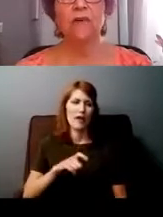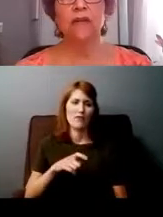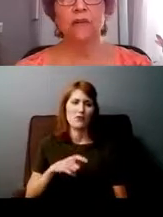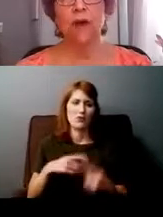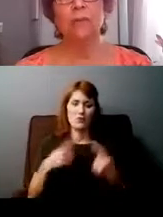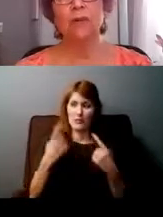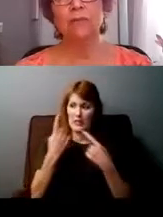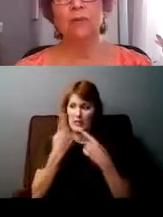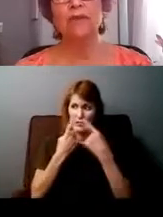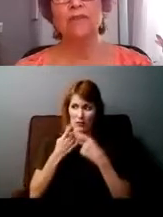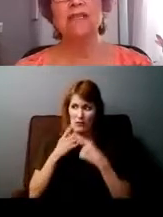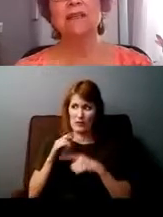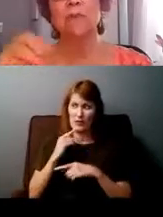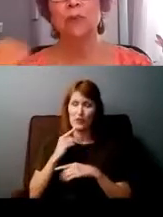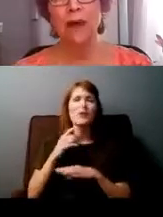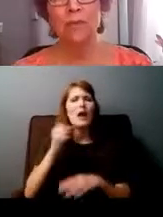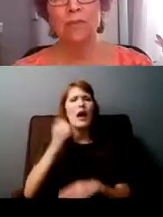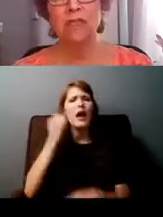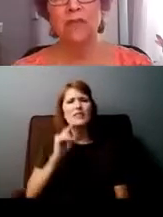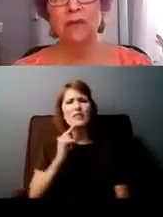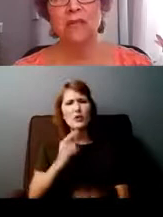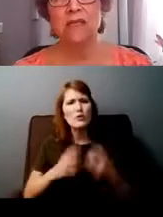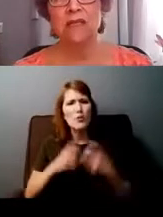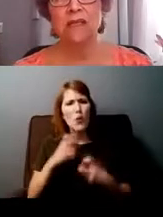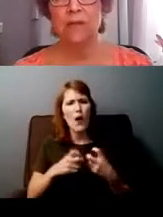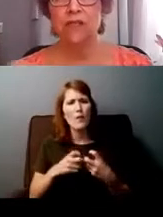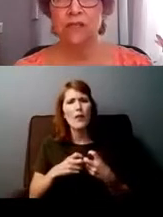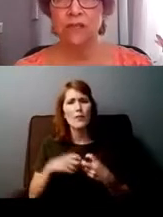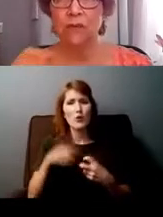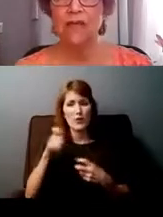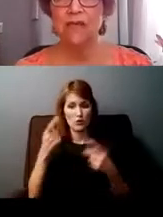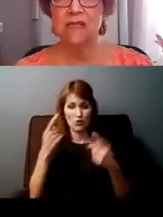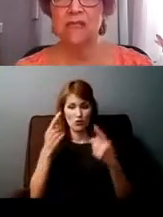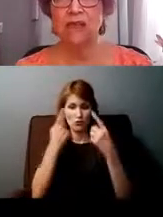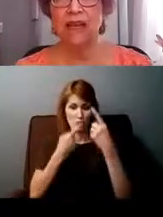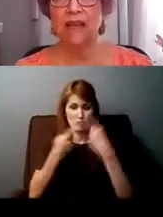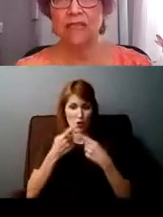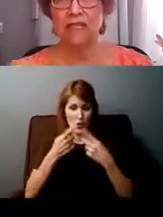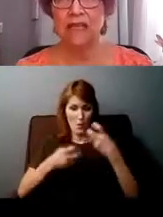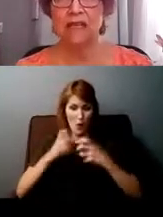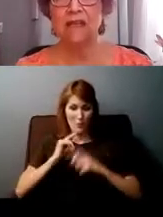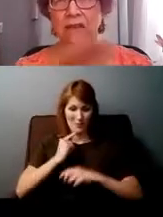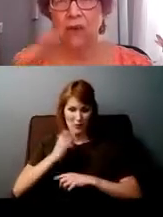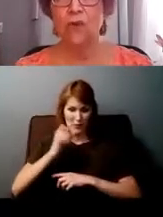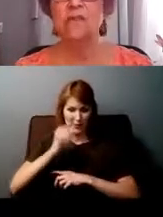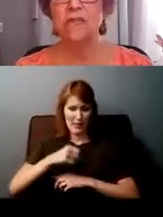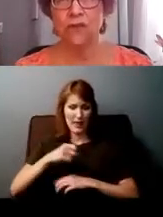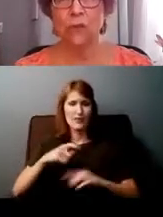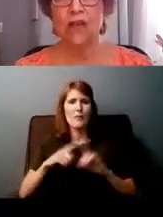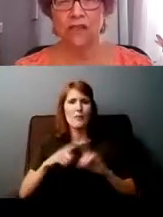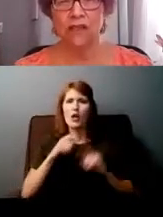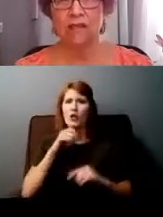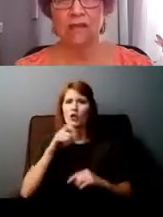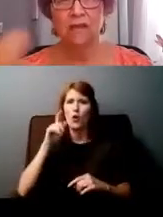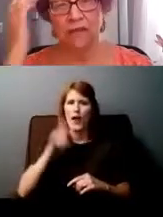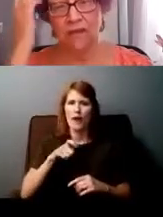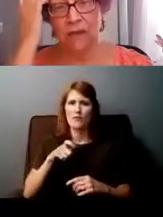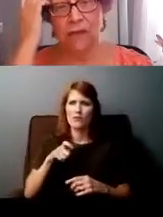it's a serious problem, you have to take the problem seriously, but you don't necessarily have to take the whole